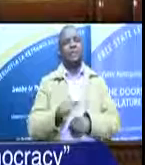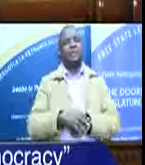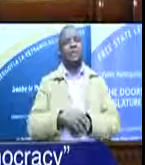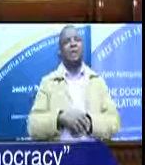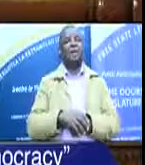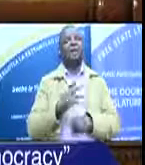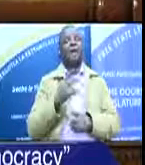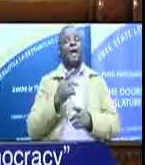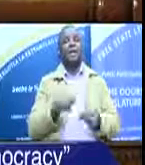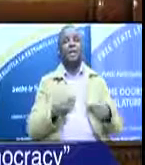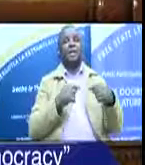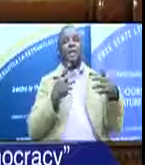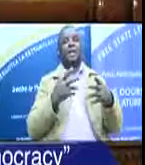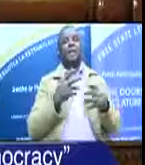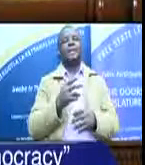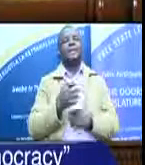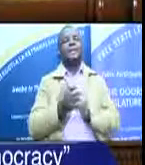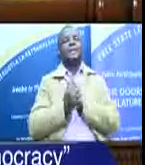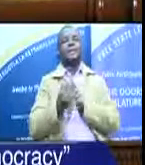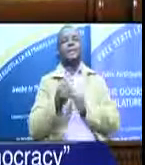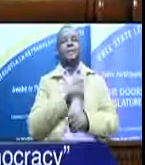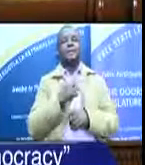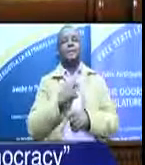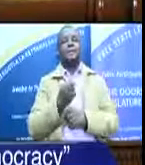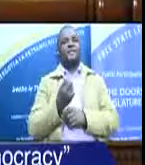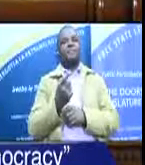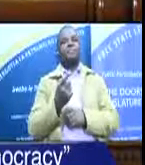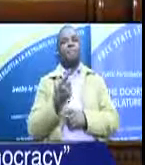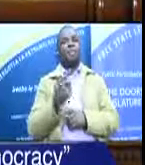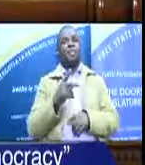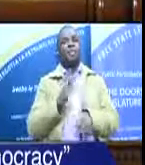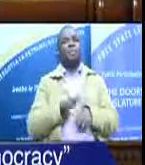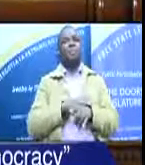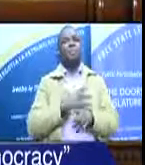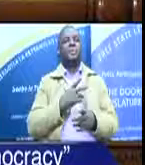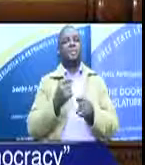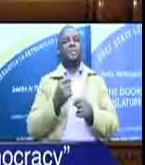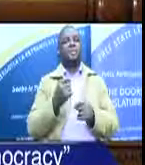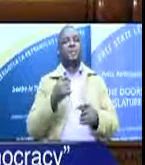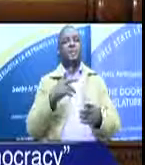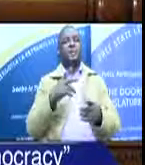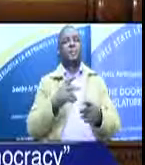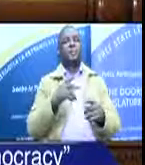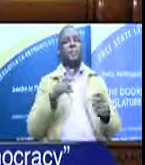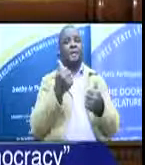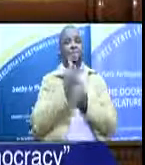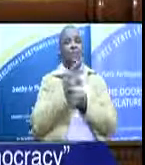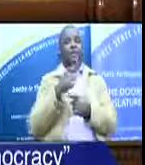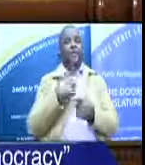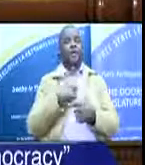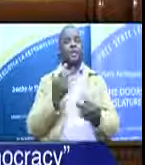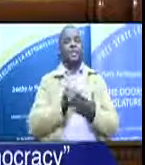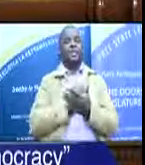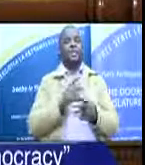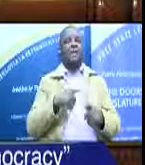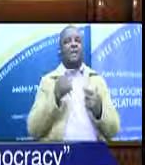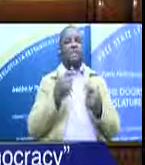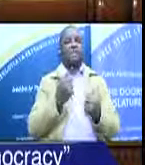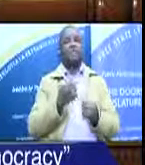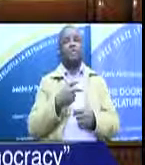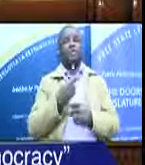challenge is the lack of skilled staff, such as advanced life support personnel. In 2021-22 financial